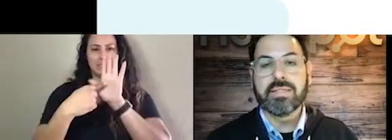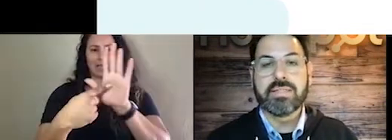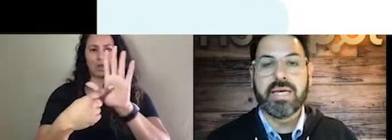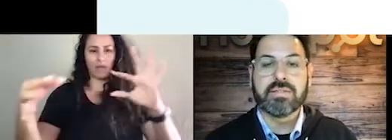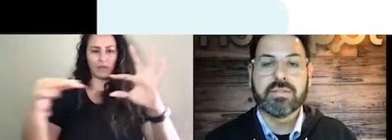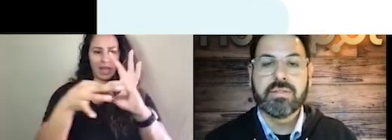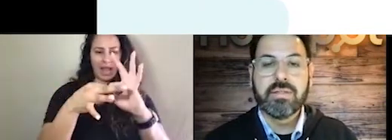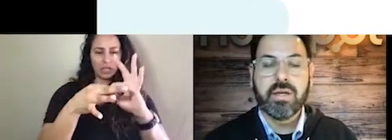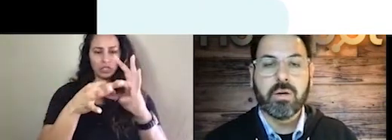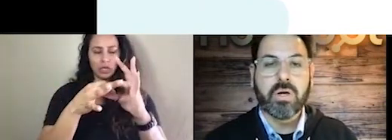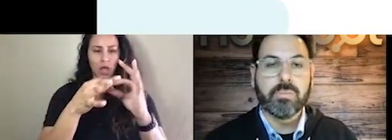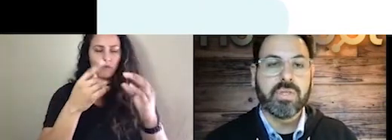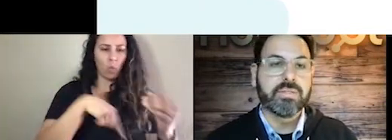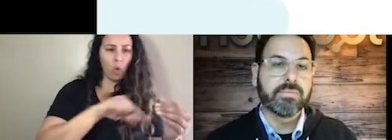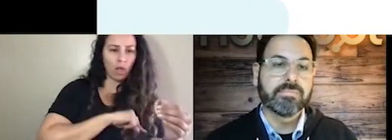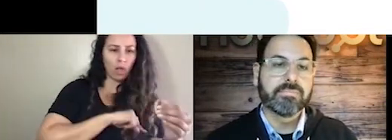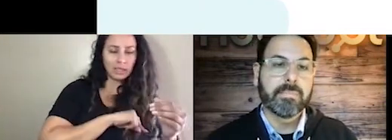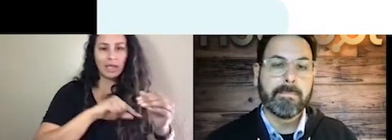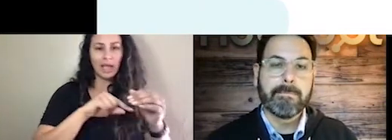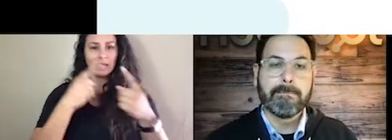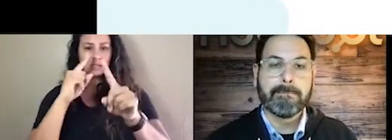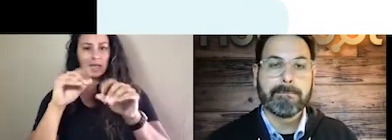and success in our marketplace.